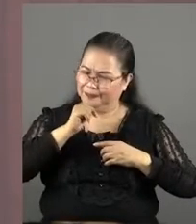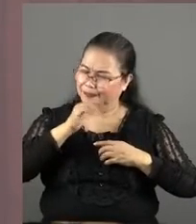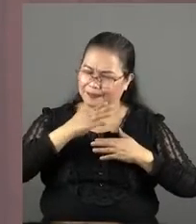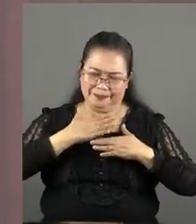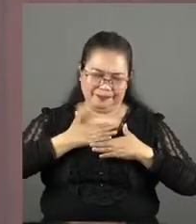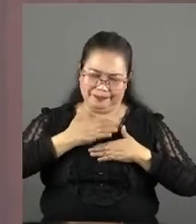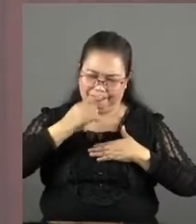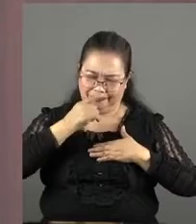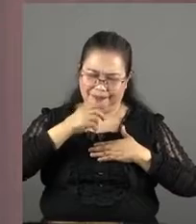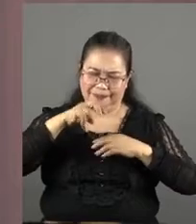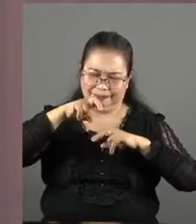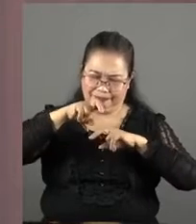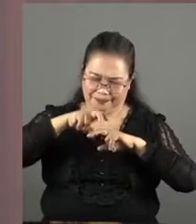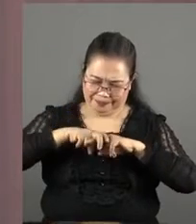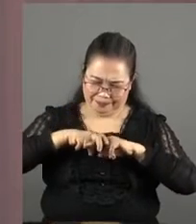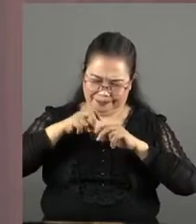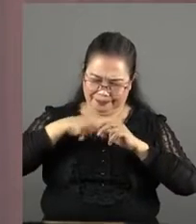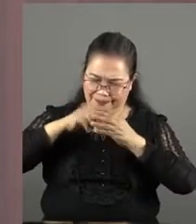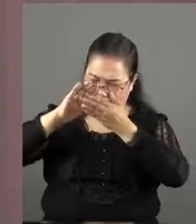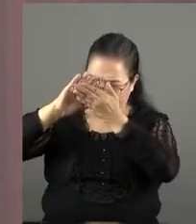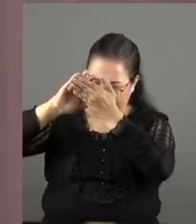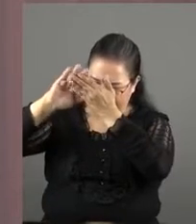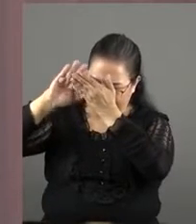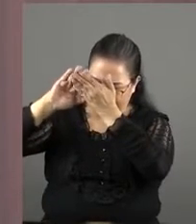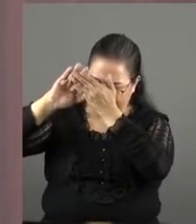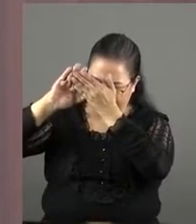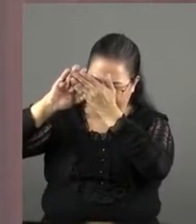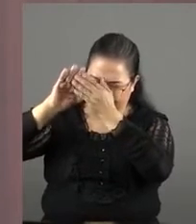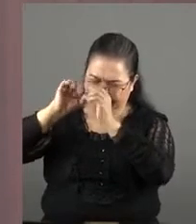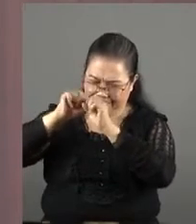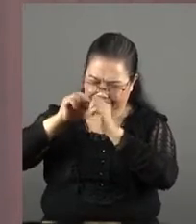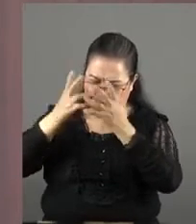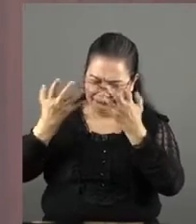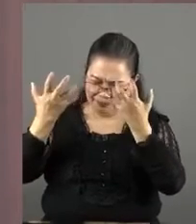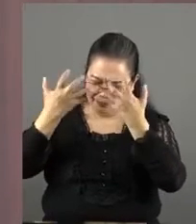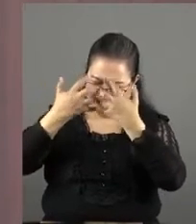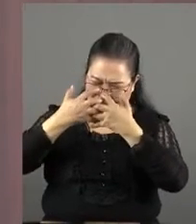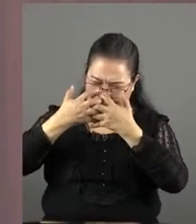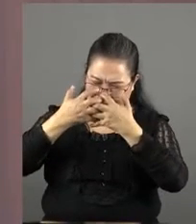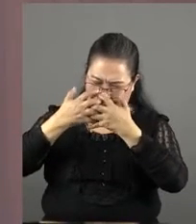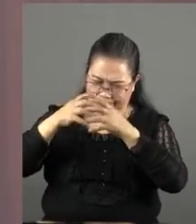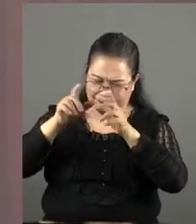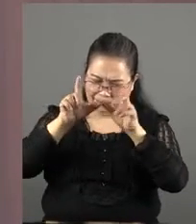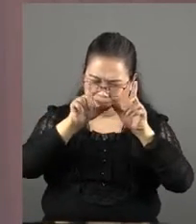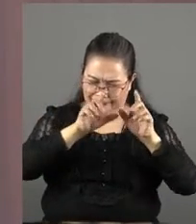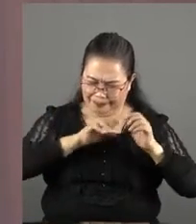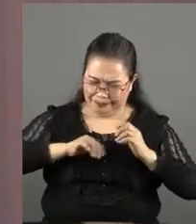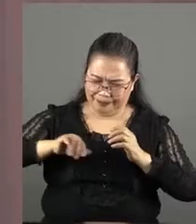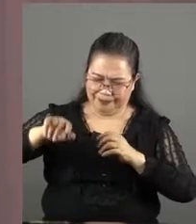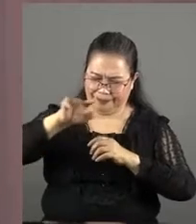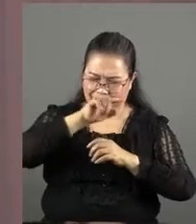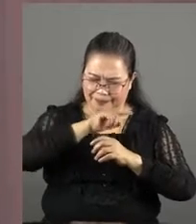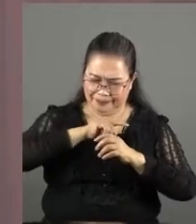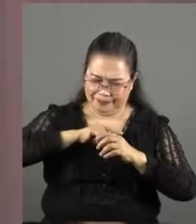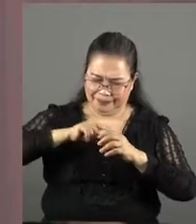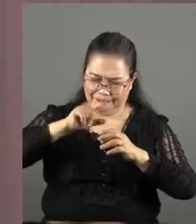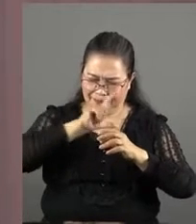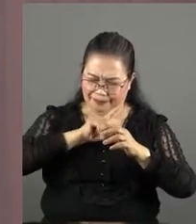with, will you settle it with Him? Because we want everybody to join us in communion. But until you've